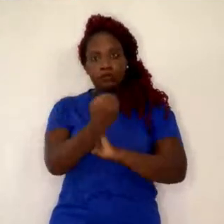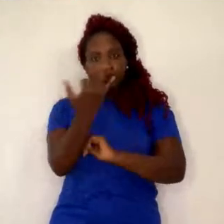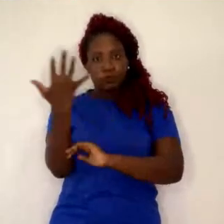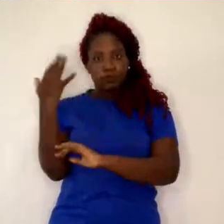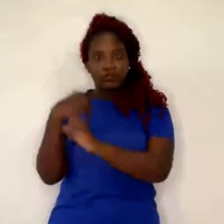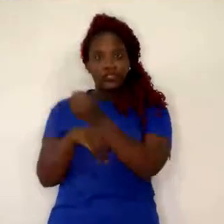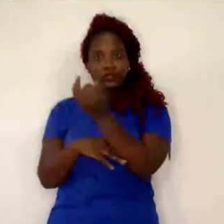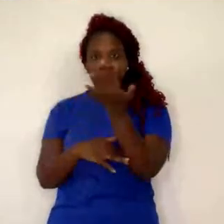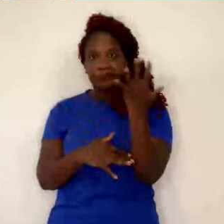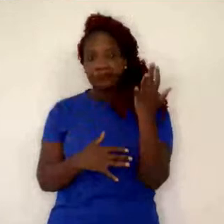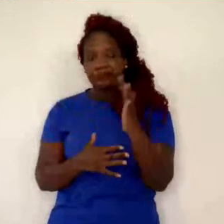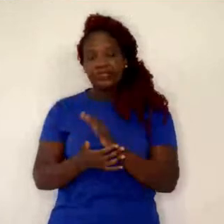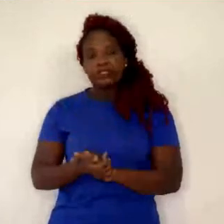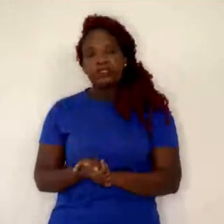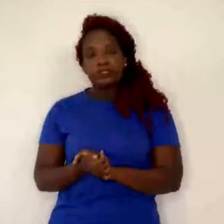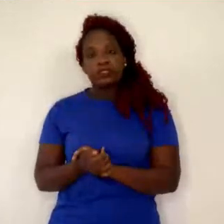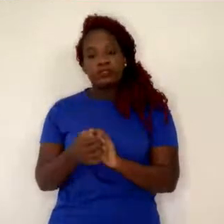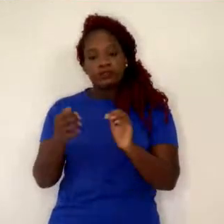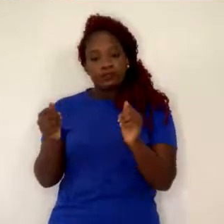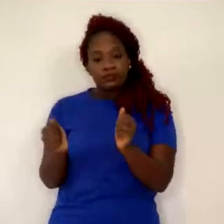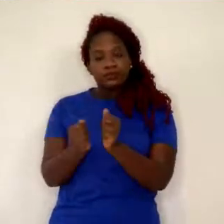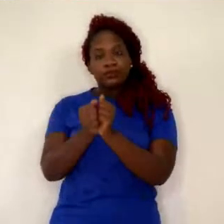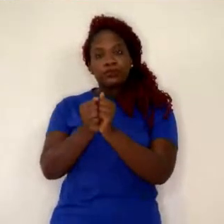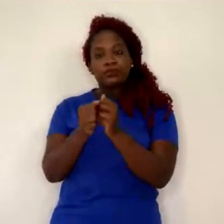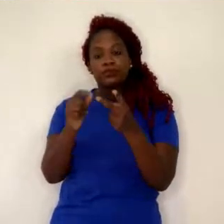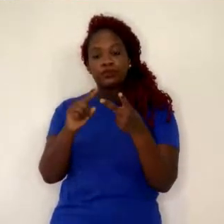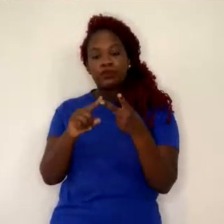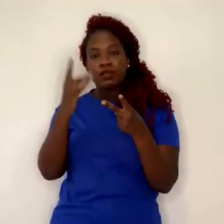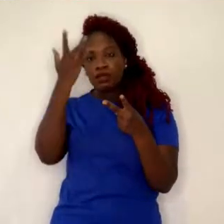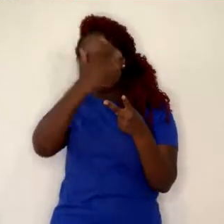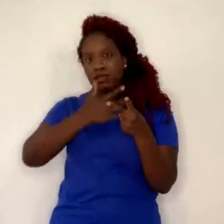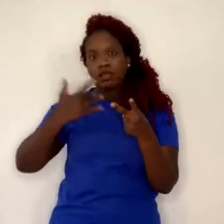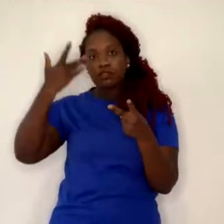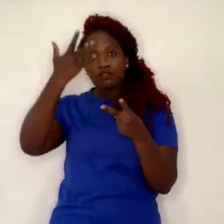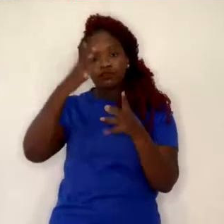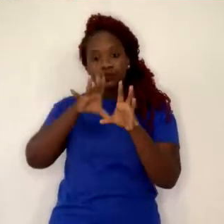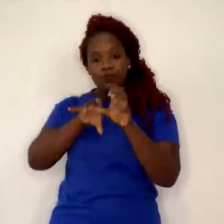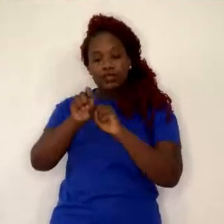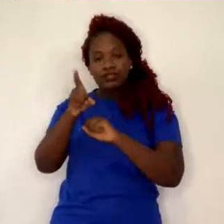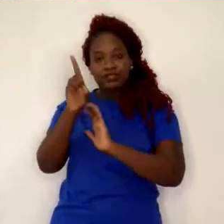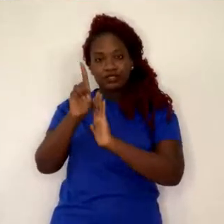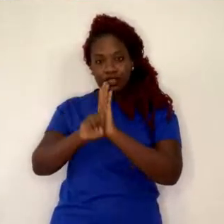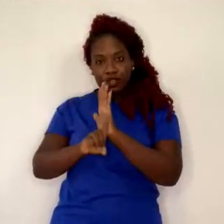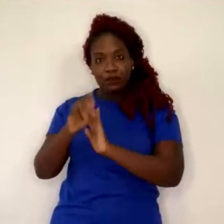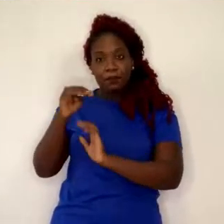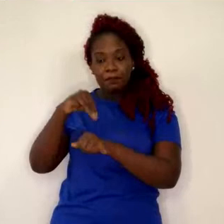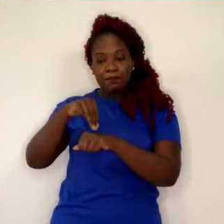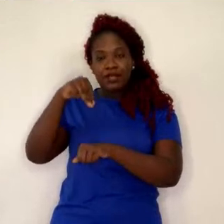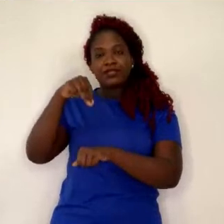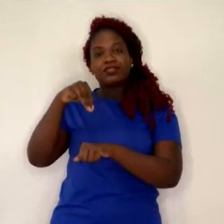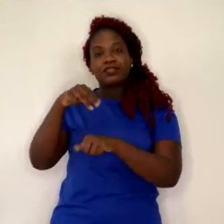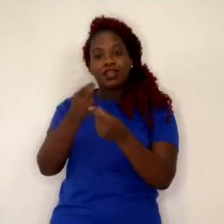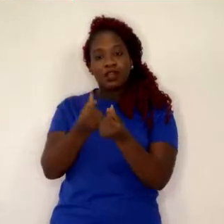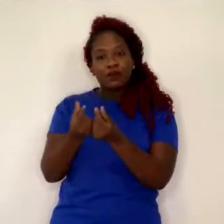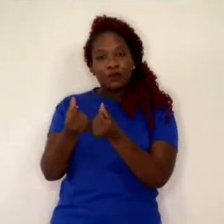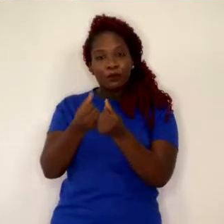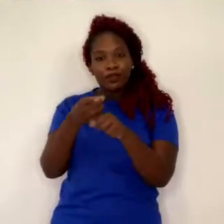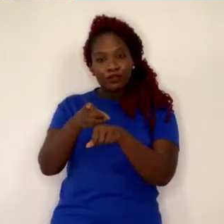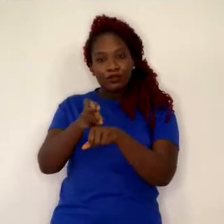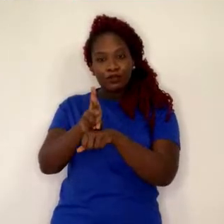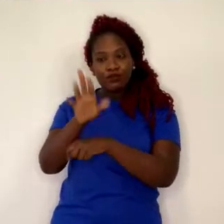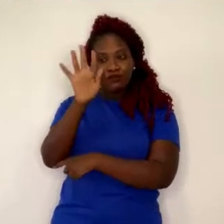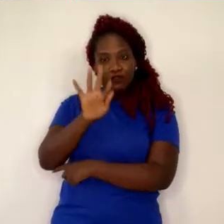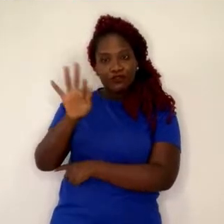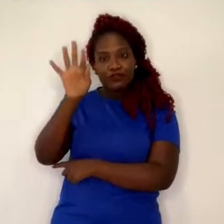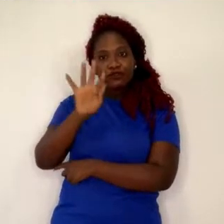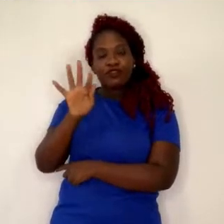and financial rights. In order to add to this panel, who is trained and he's got a master's